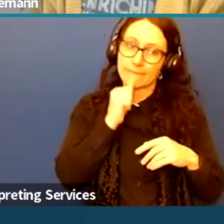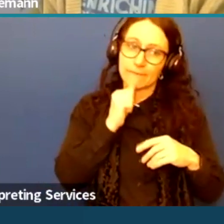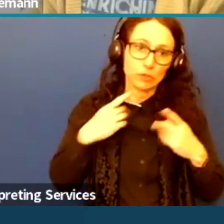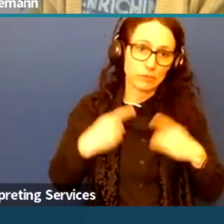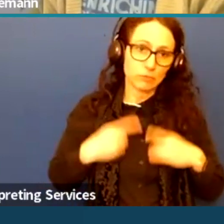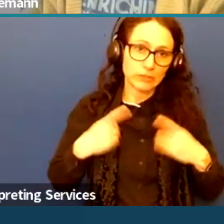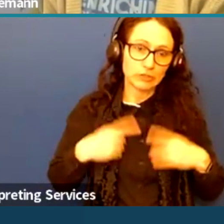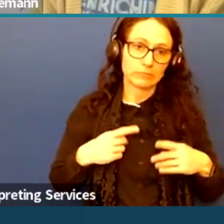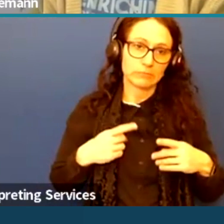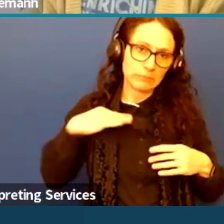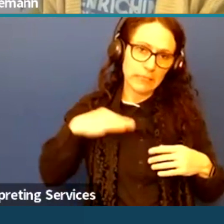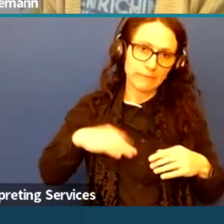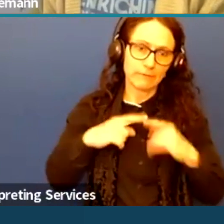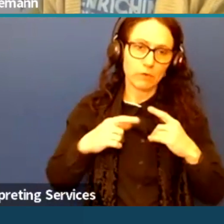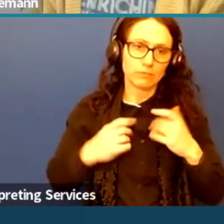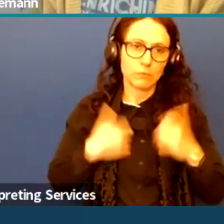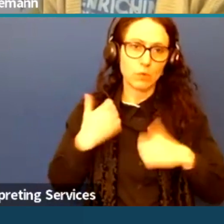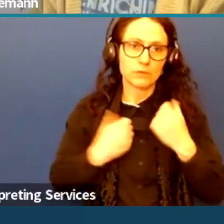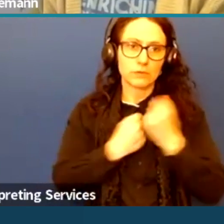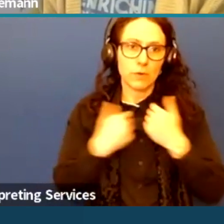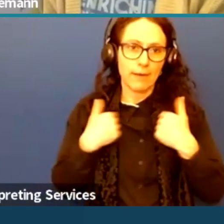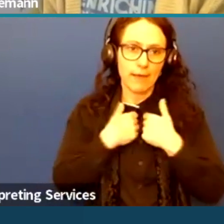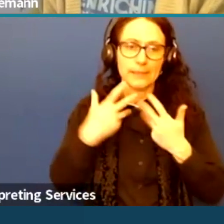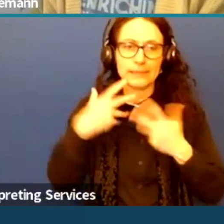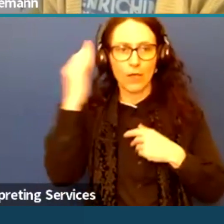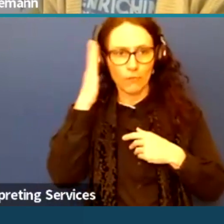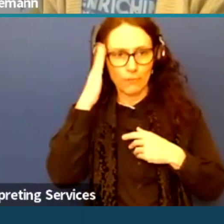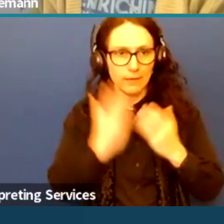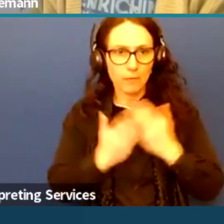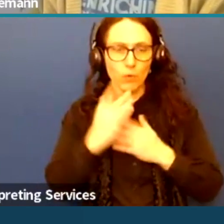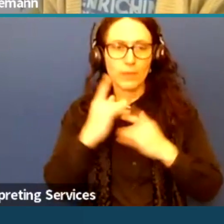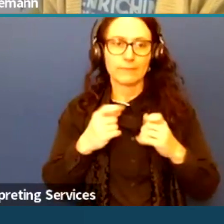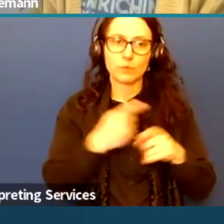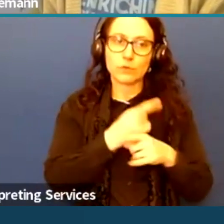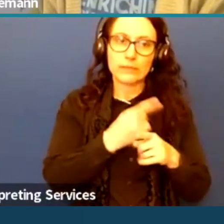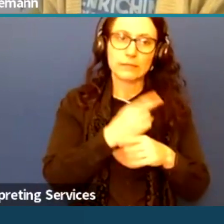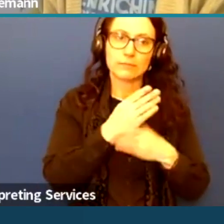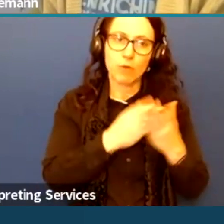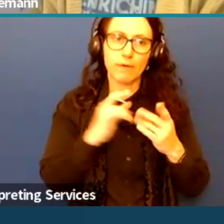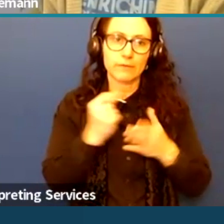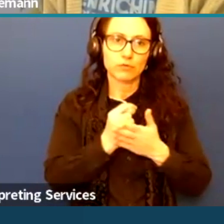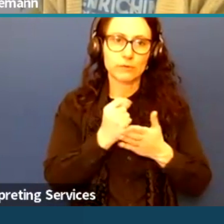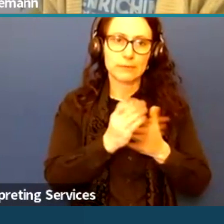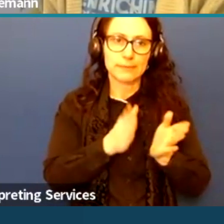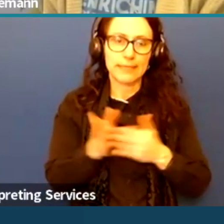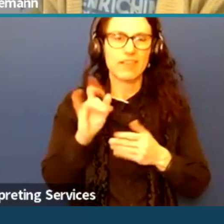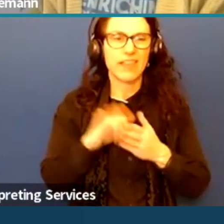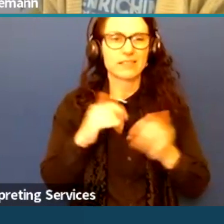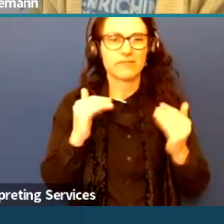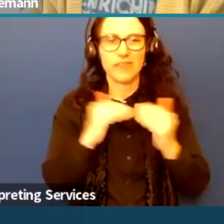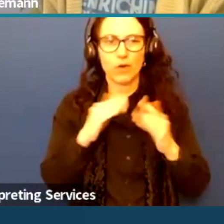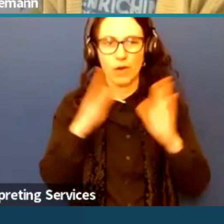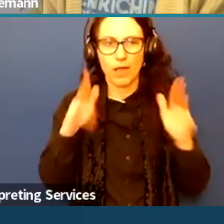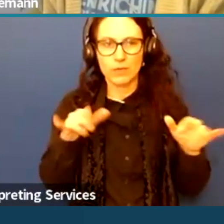that emotional support animal because it gets them out of bed in the morning, gives them a routine, and it's part of that treatment plan. But that's Fair Housing